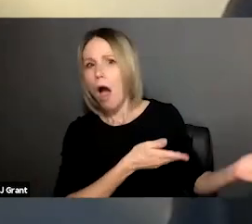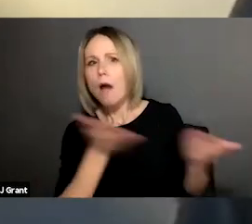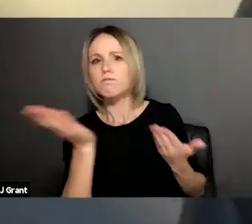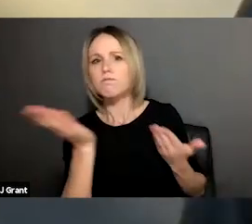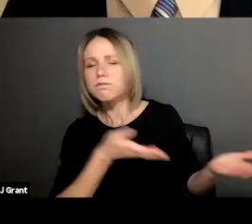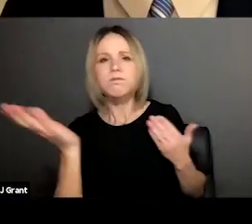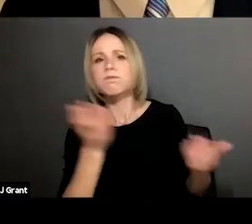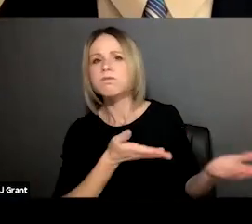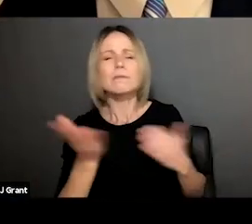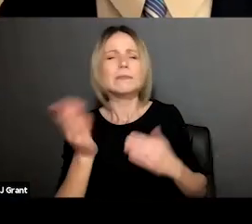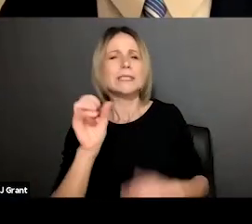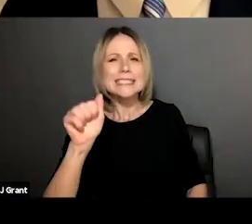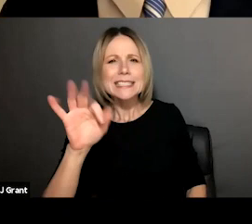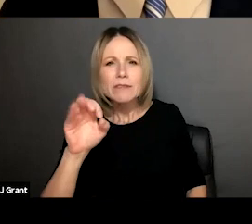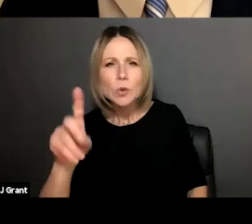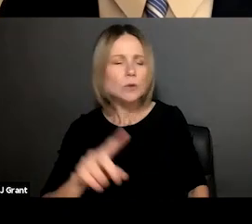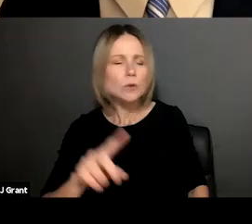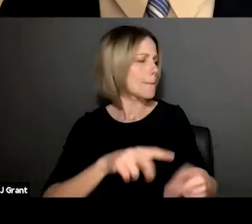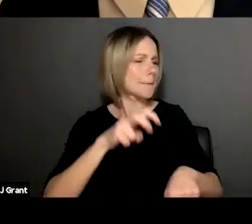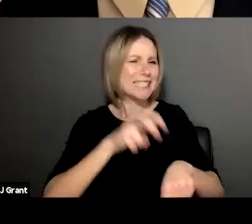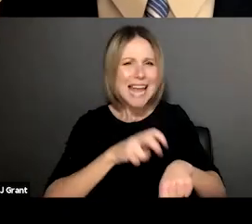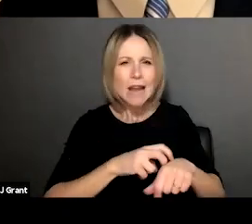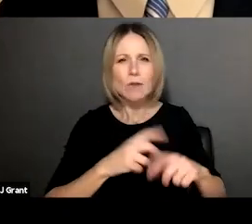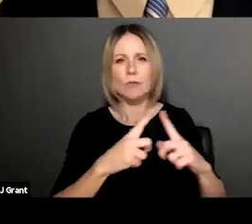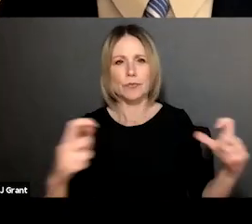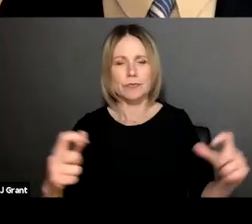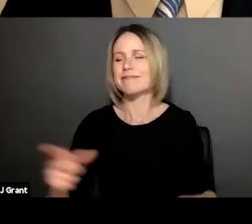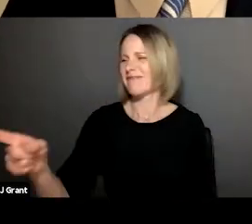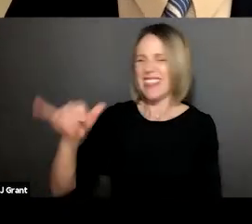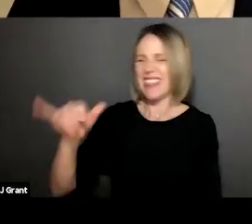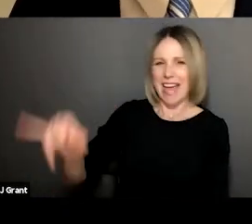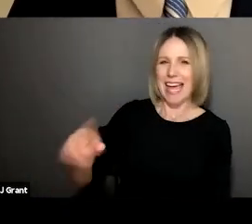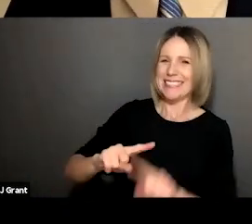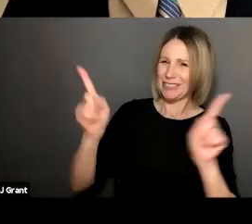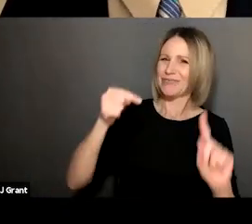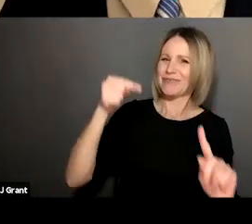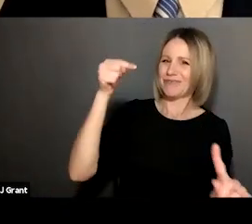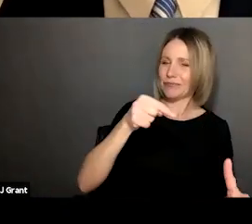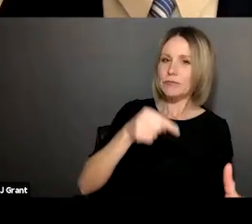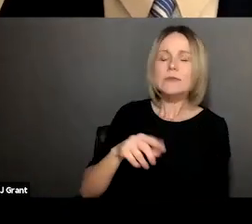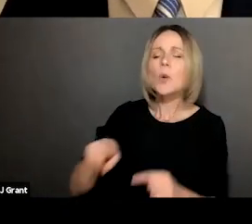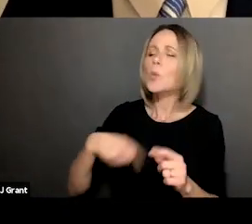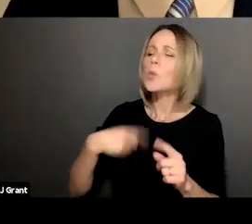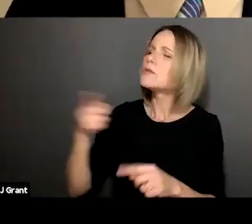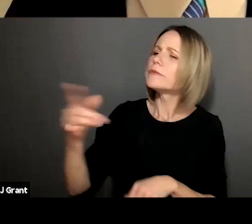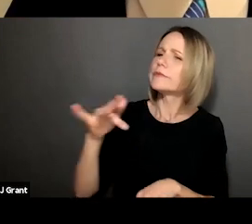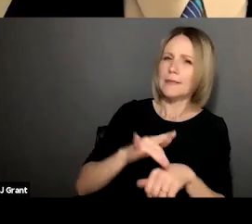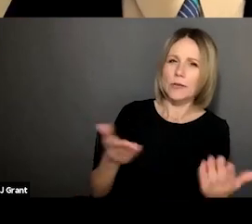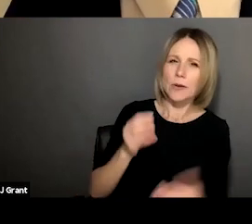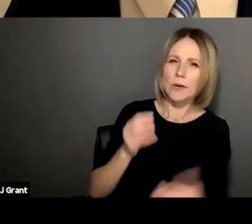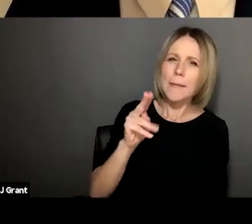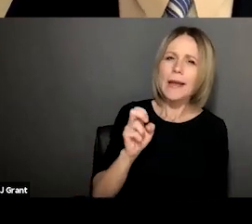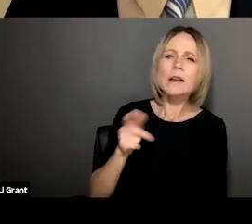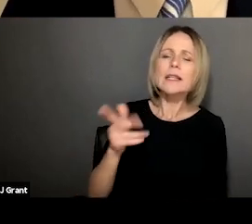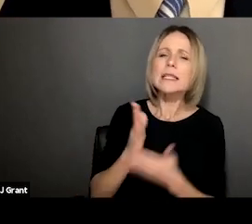Yeah. Exactly. Yeah. So when you're in Portland, and when you're in Maine in general, what are some of the places that